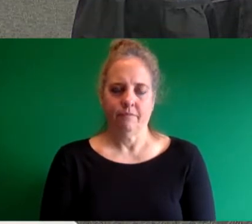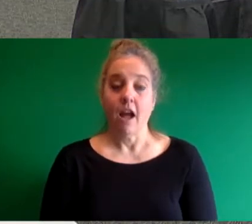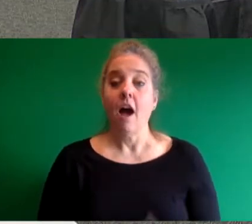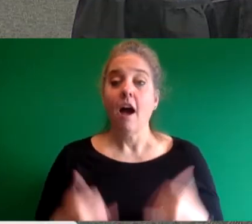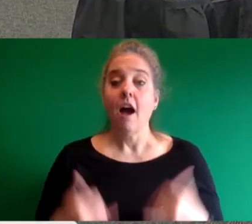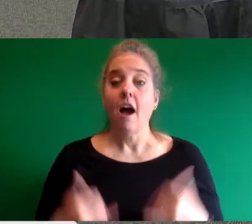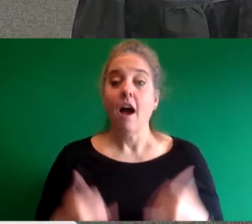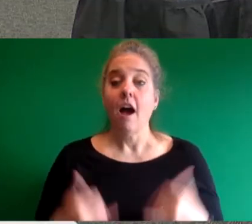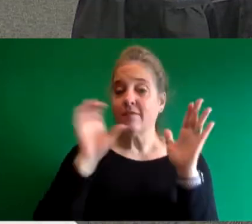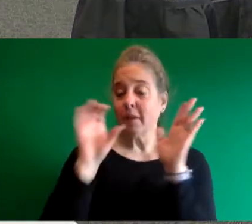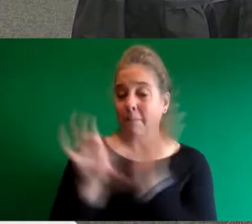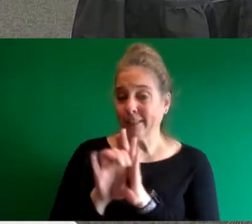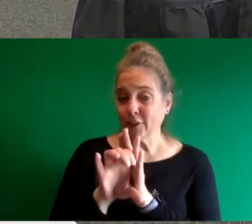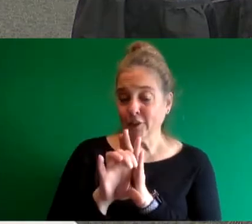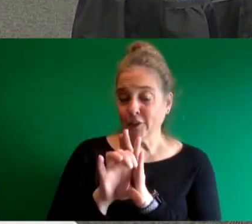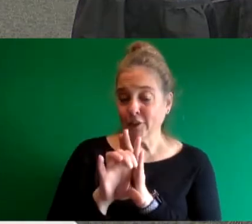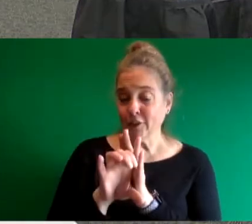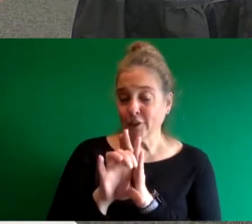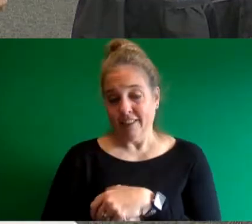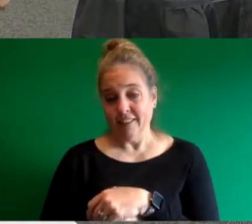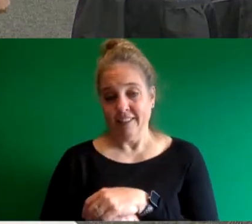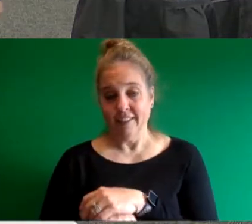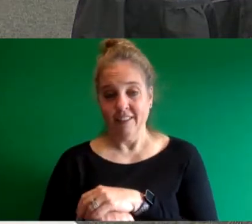I'd like to urge it. Chris, can I?